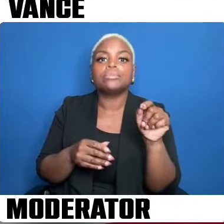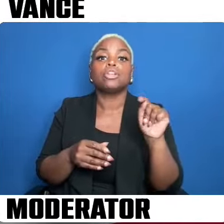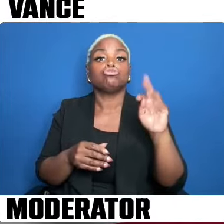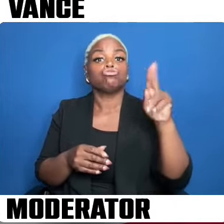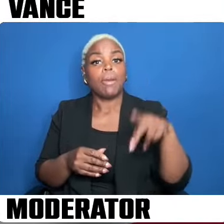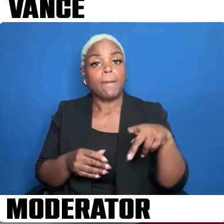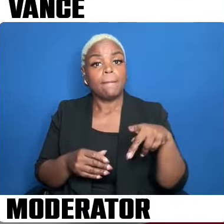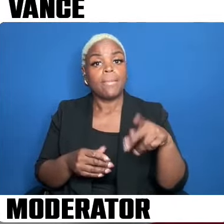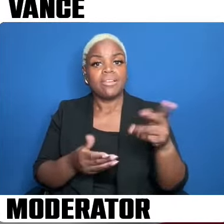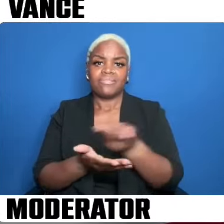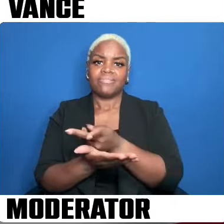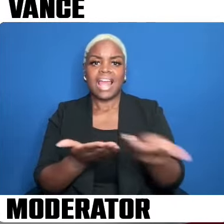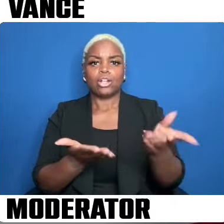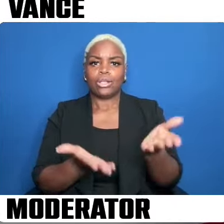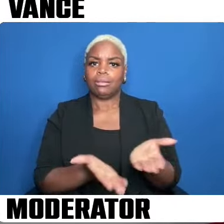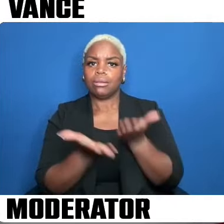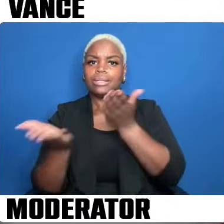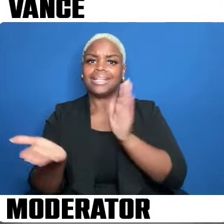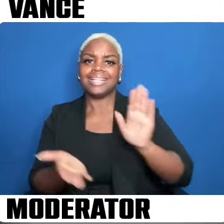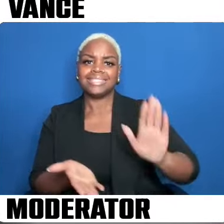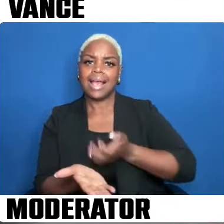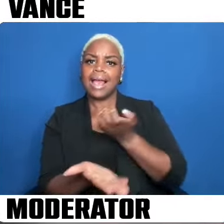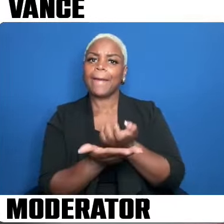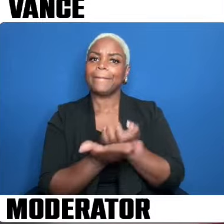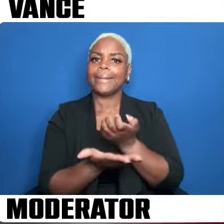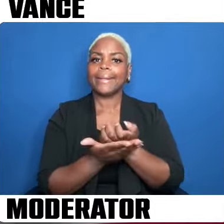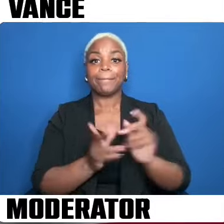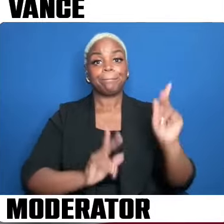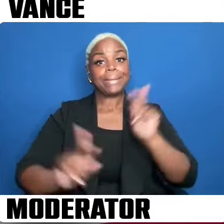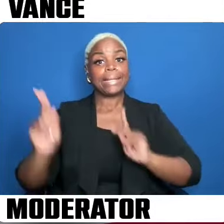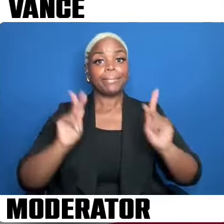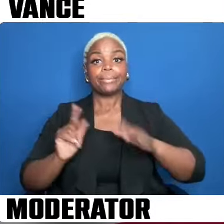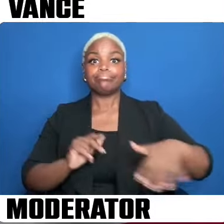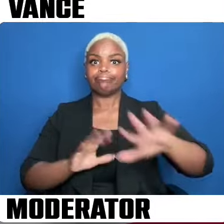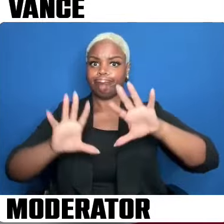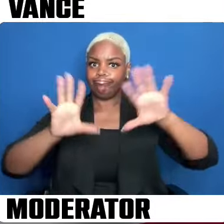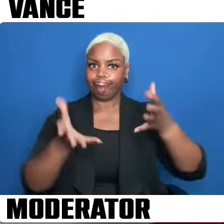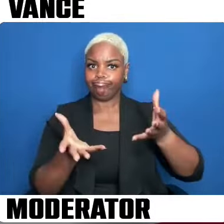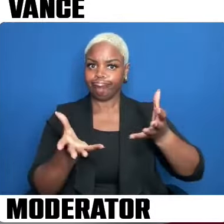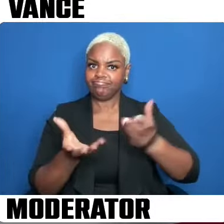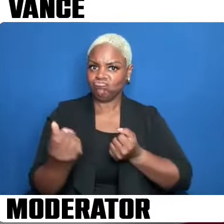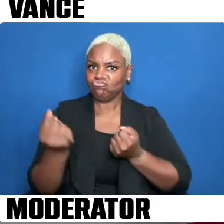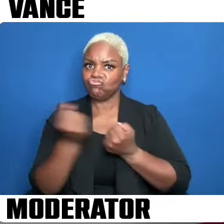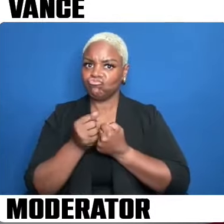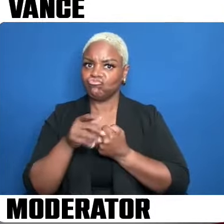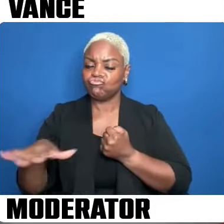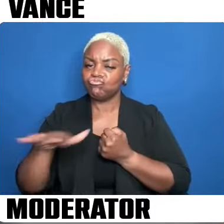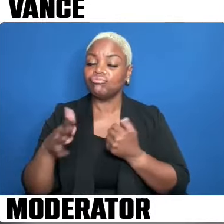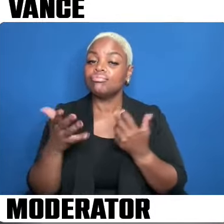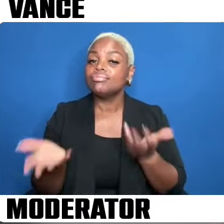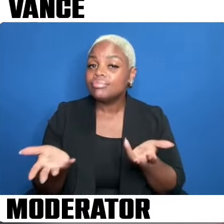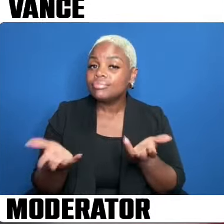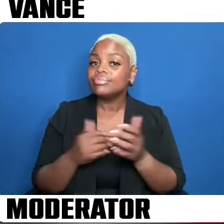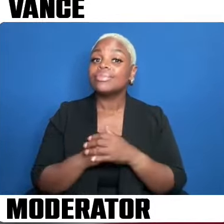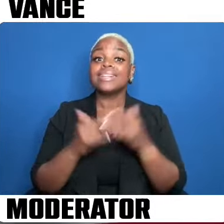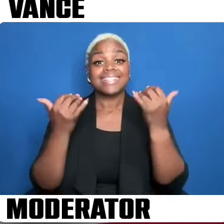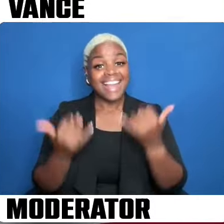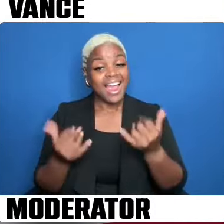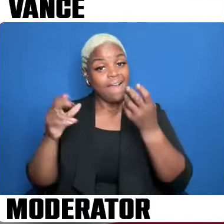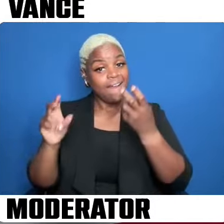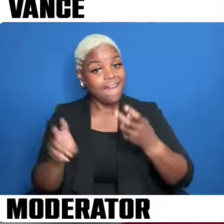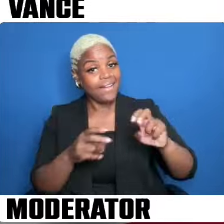his. If you become vice president, why should Americans trust that you will give Donald Trump the advice he needs to